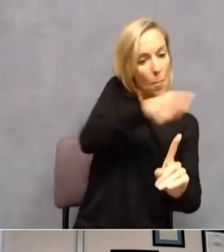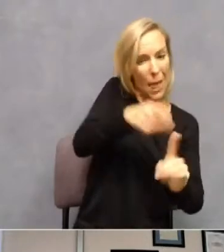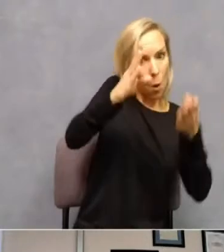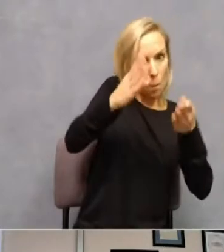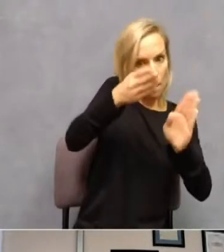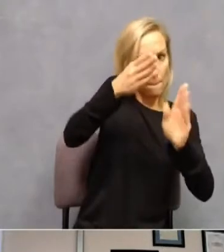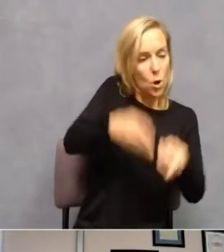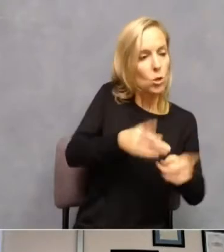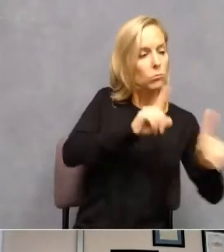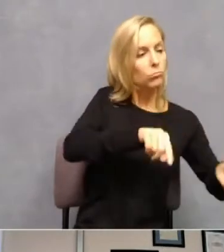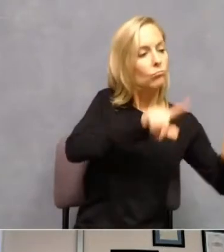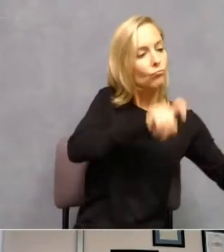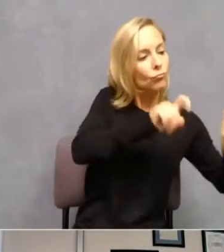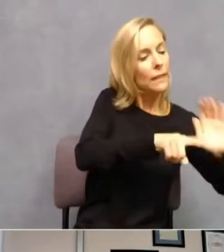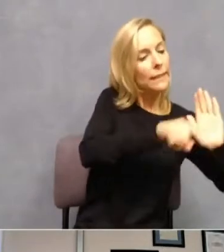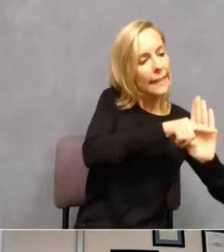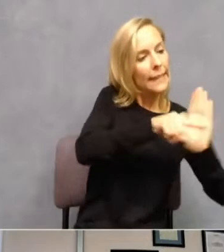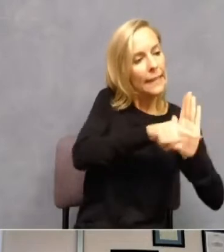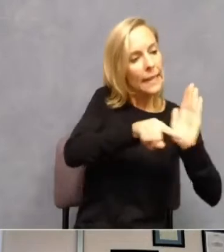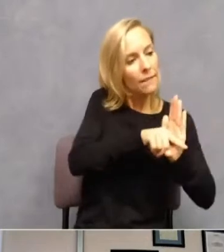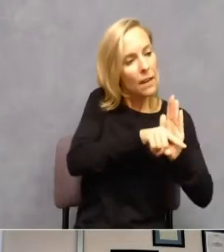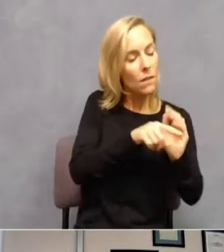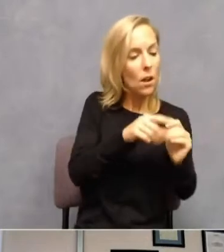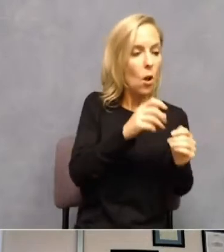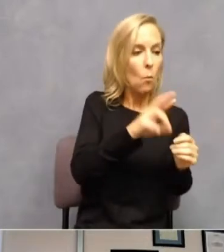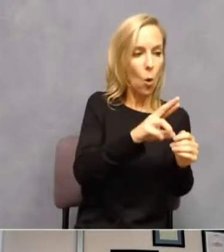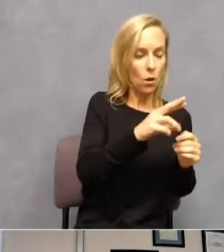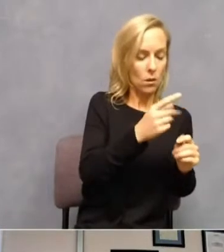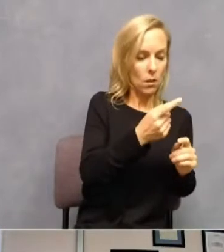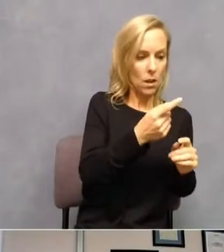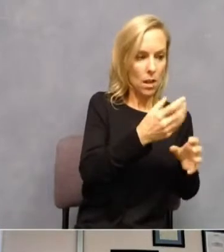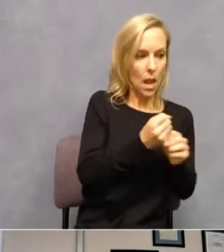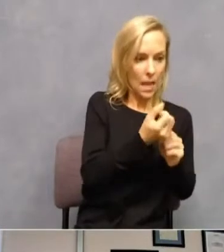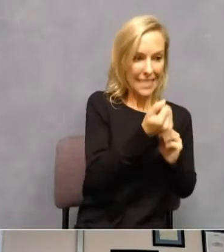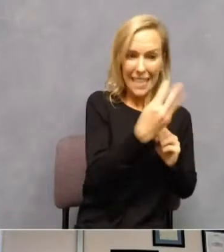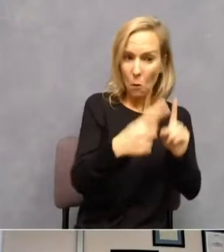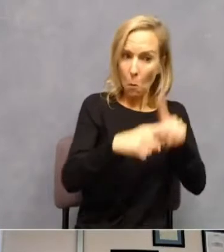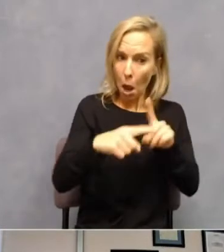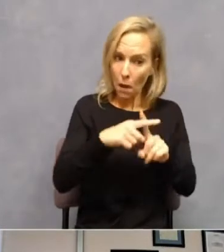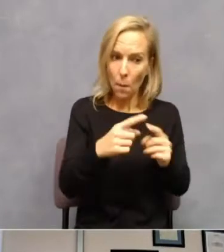positive tests, but is one person. Correct.